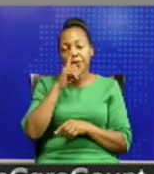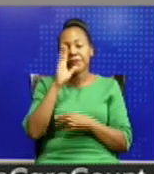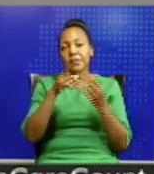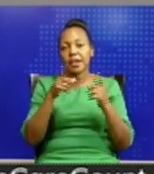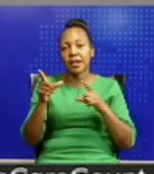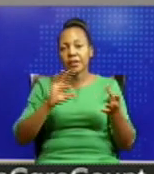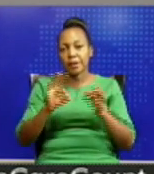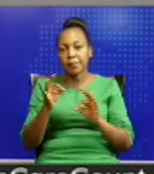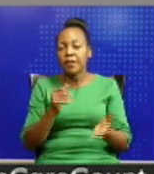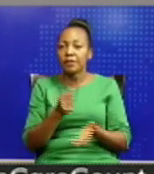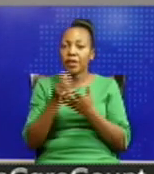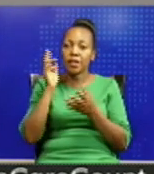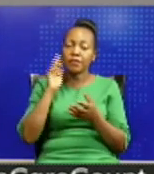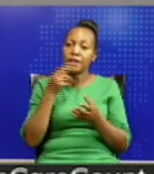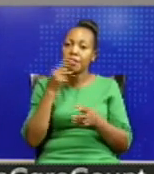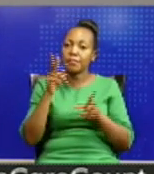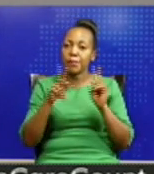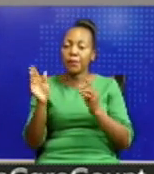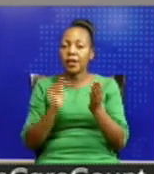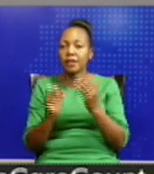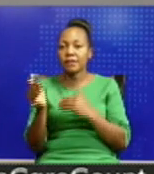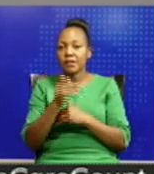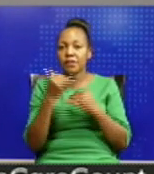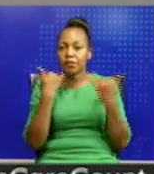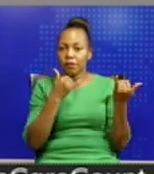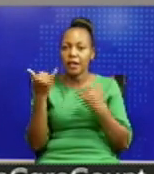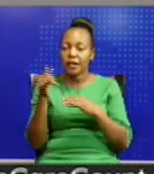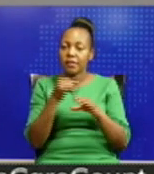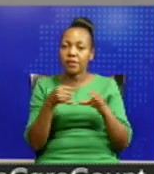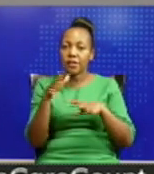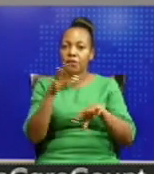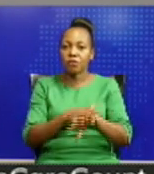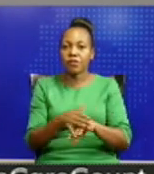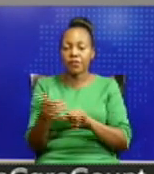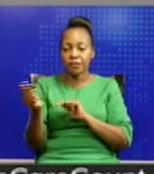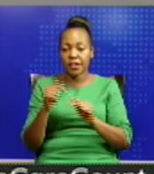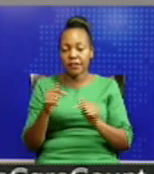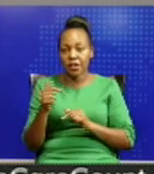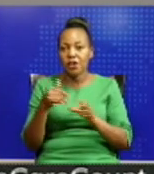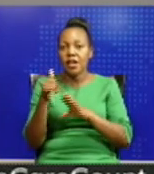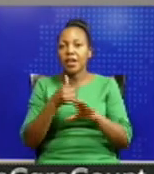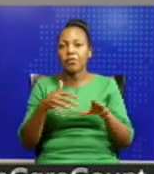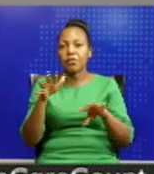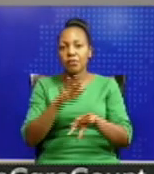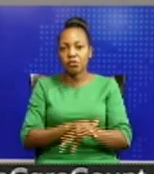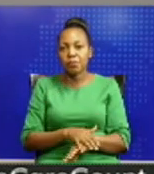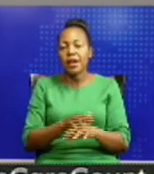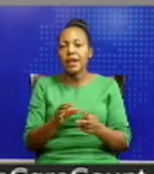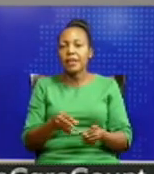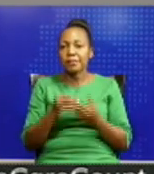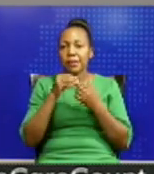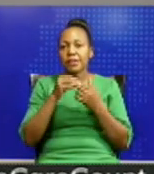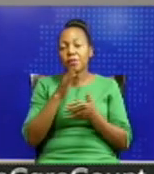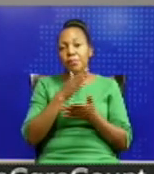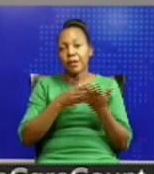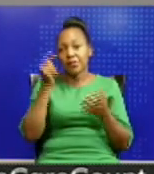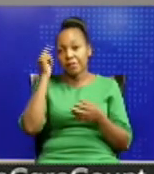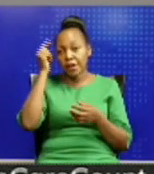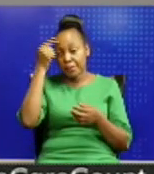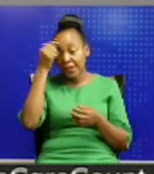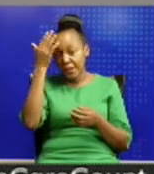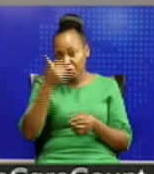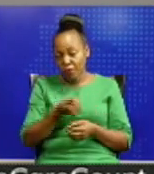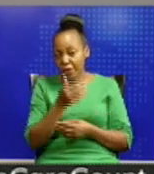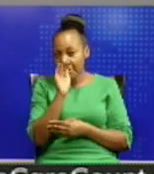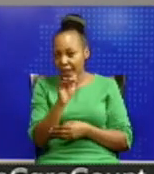are not left out. This is largely an inclusive conversation, and inclusion is what we are calling for on the part of government. That's why I'm going to